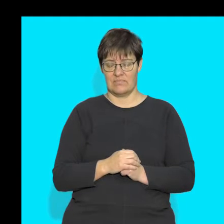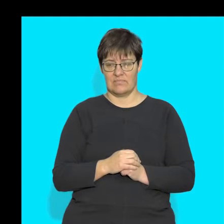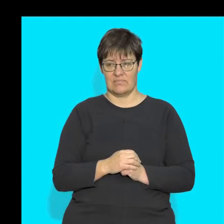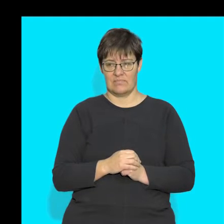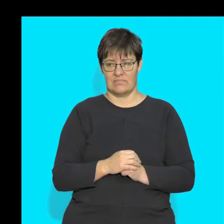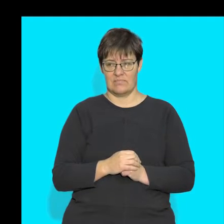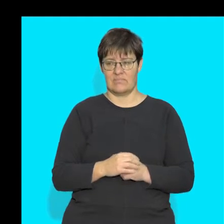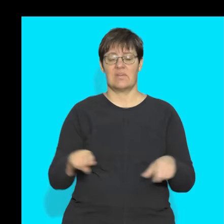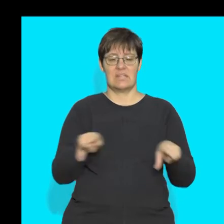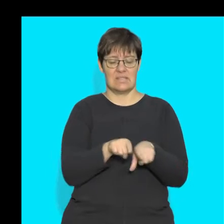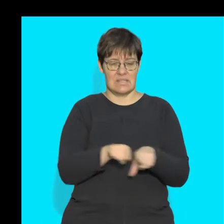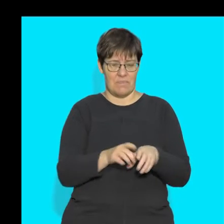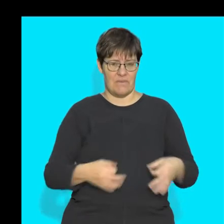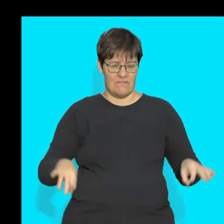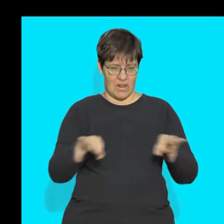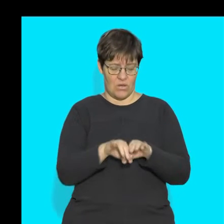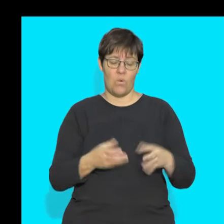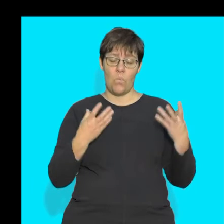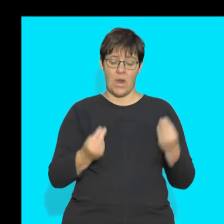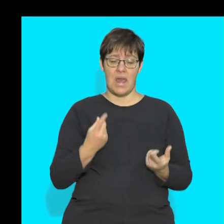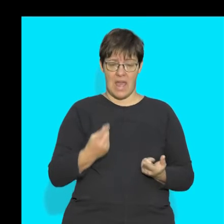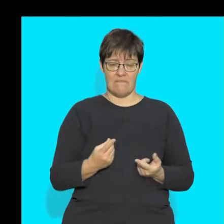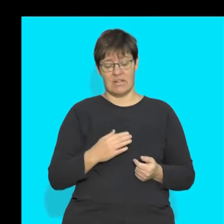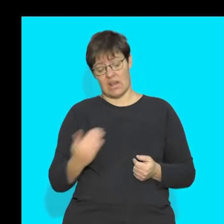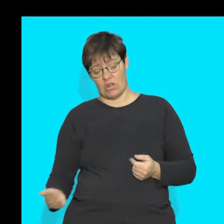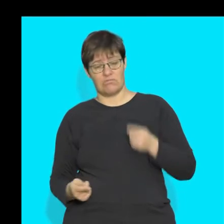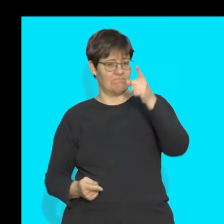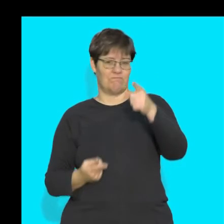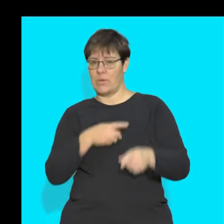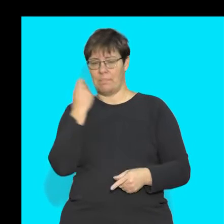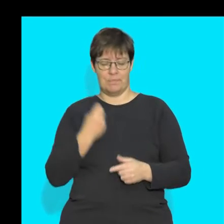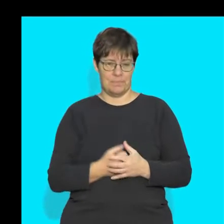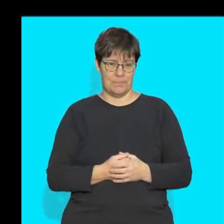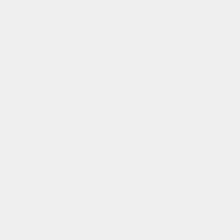Same value, one has direction, one doesn't.